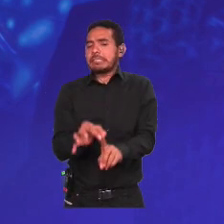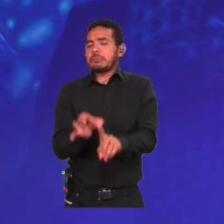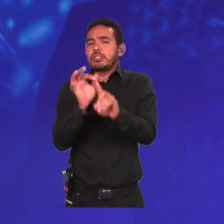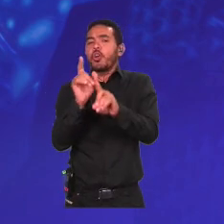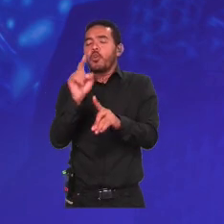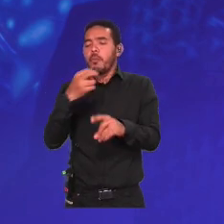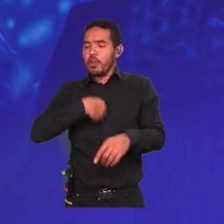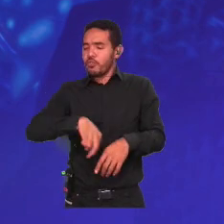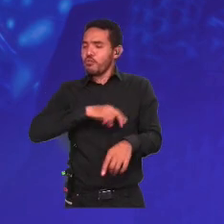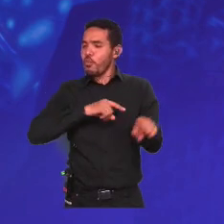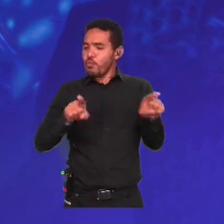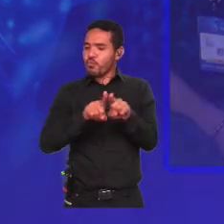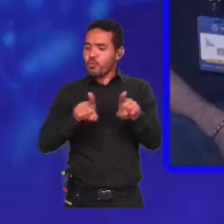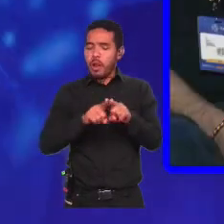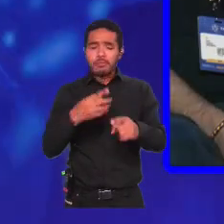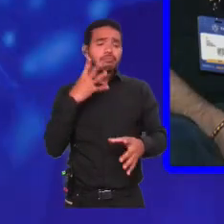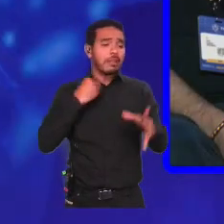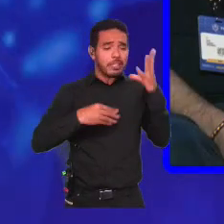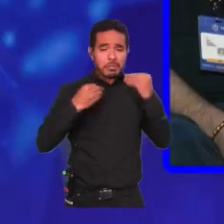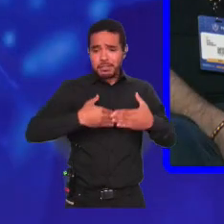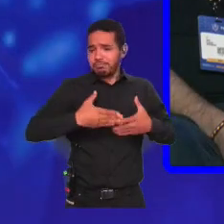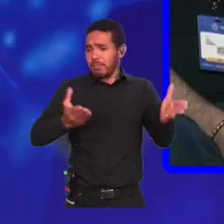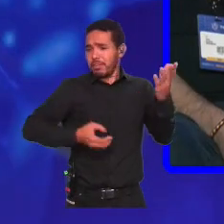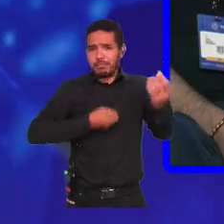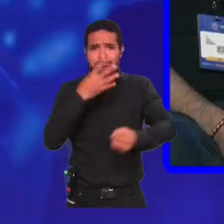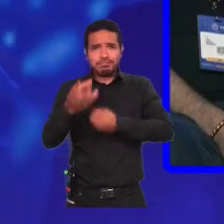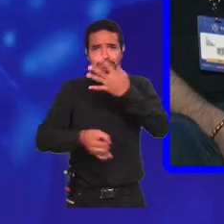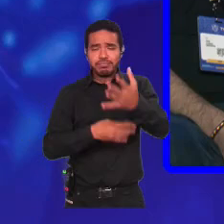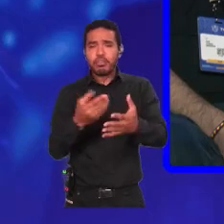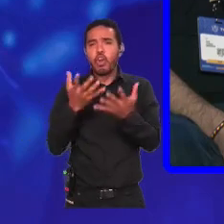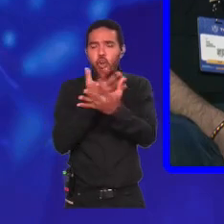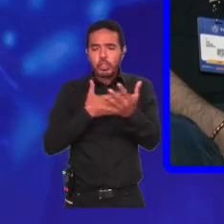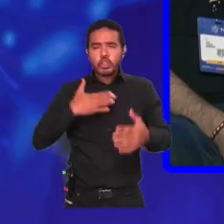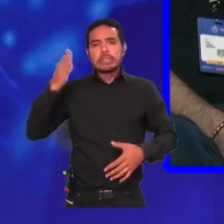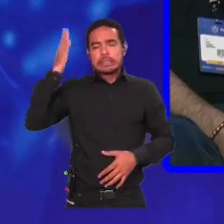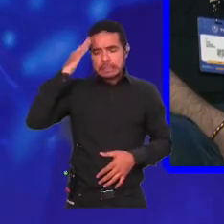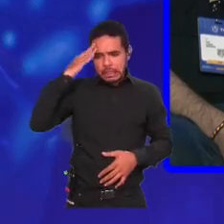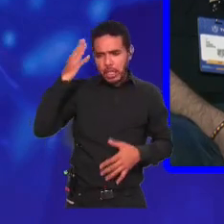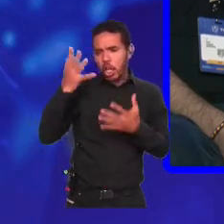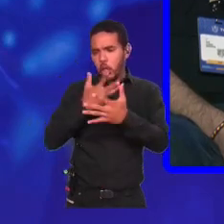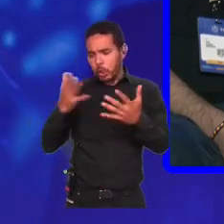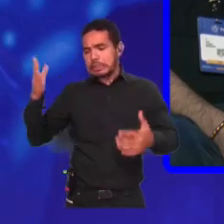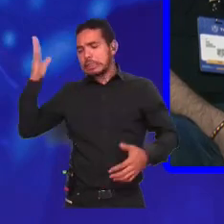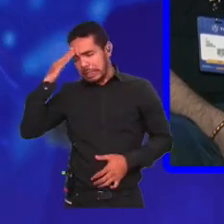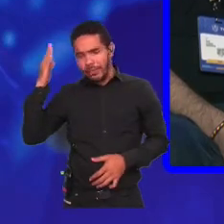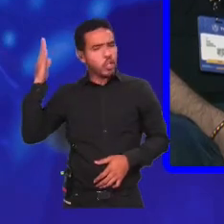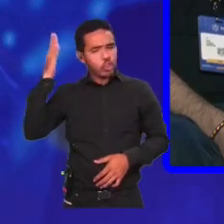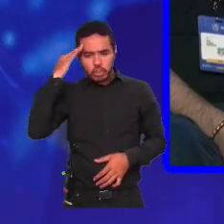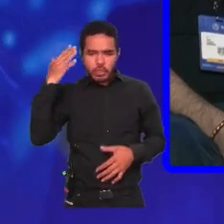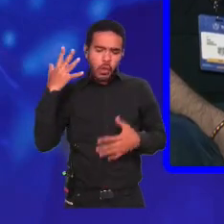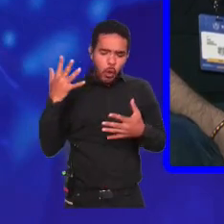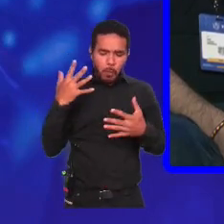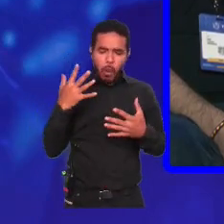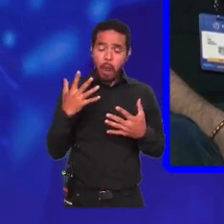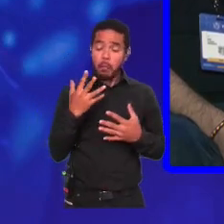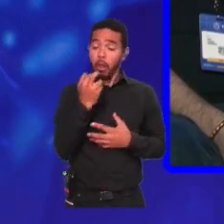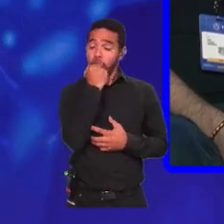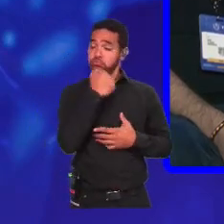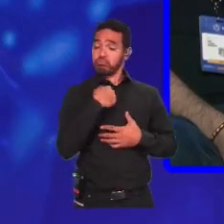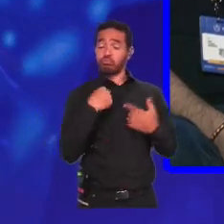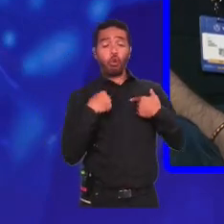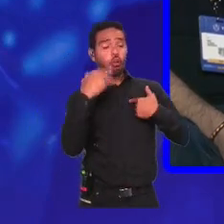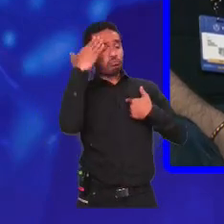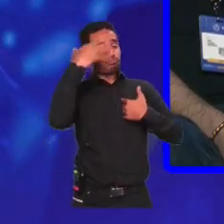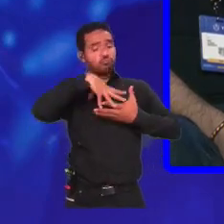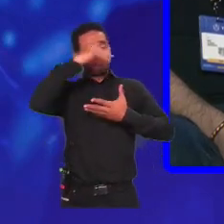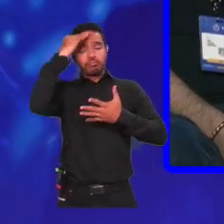our experiences, what we know with others. We're not like wanting to keep things to ourselves. Like, we're really open, and